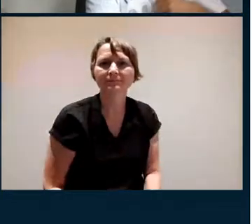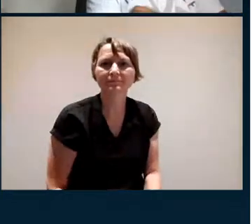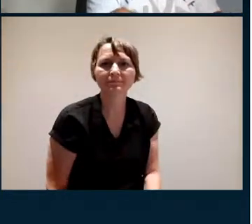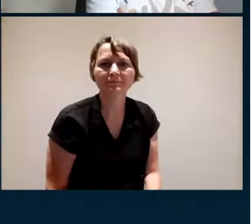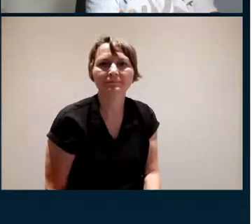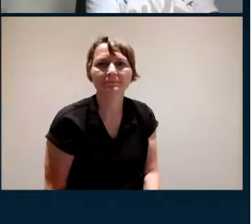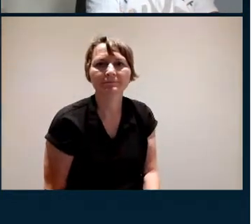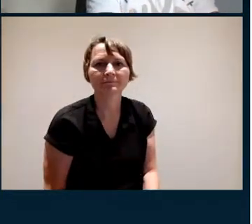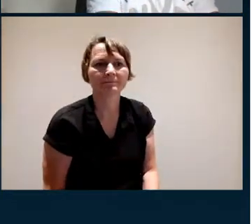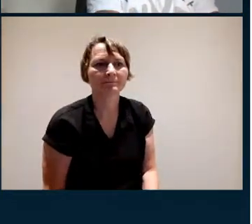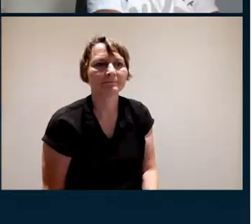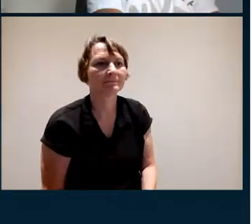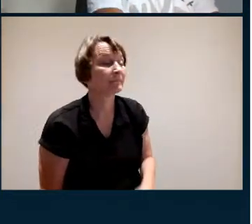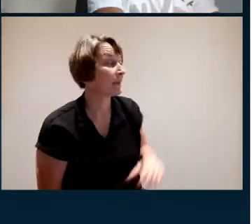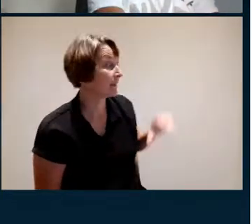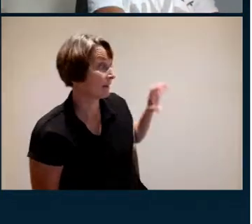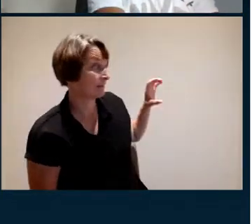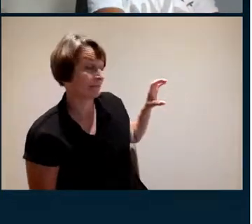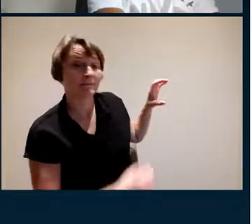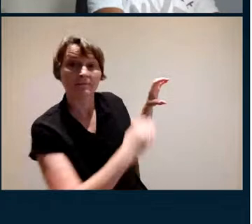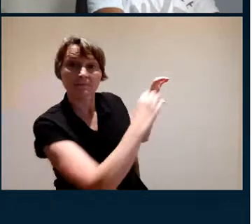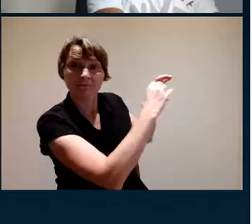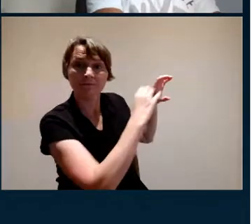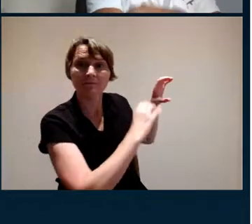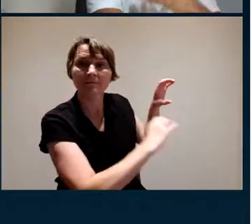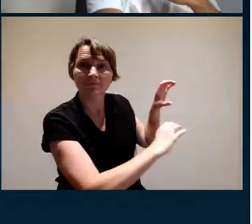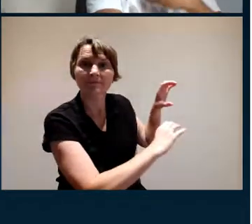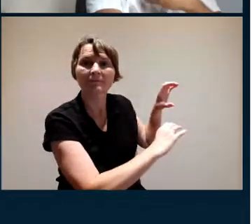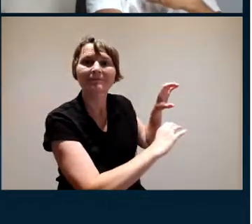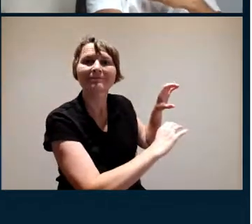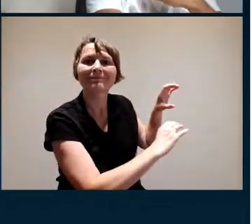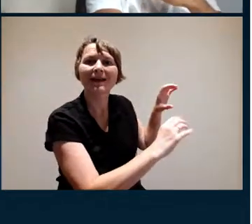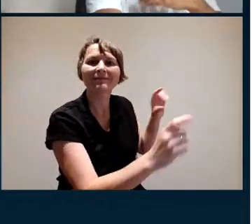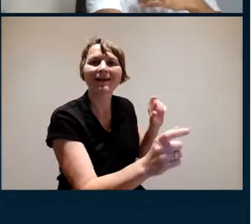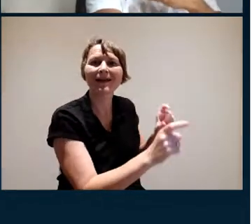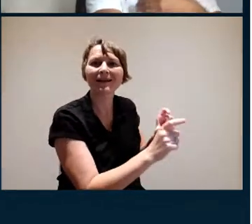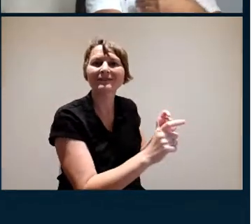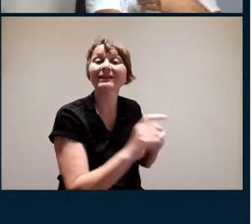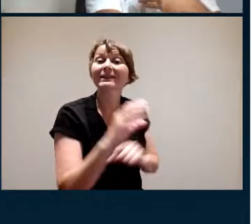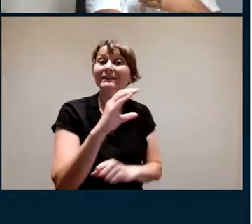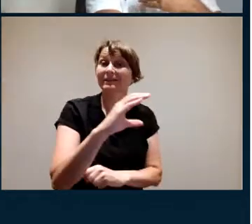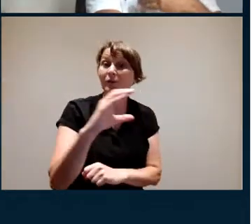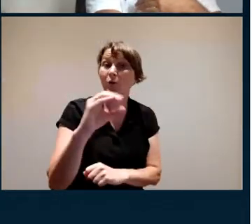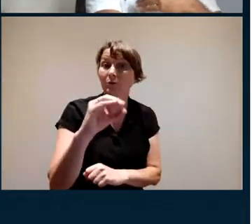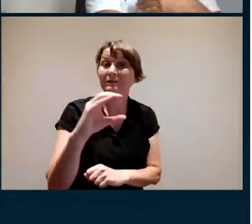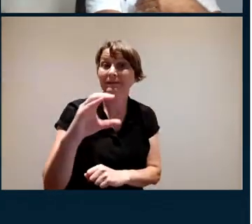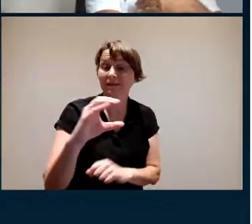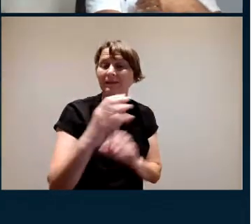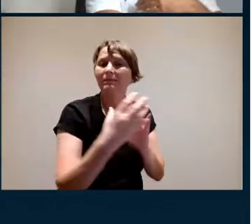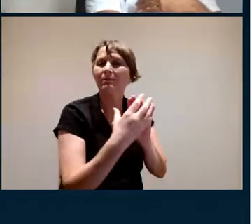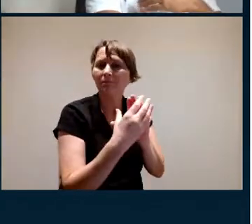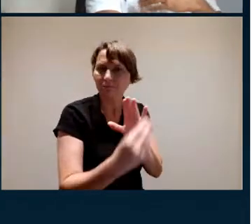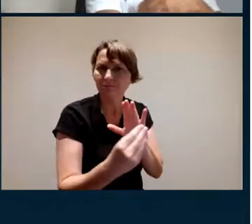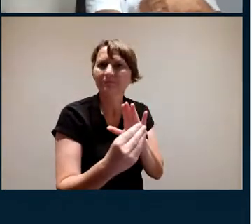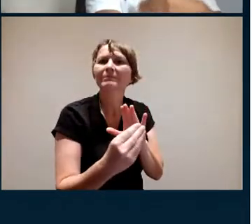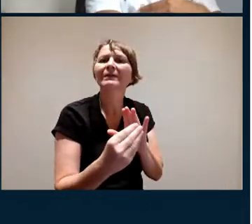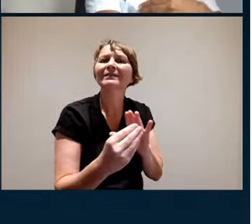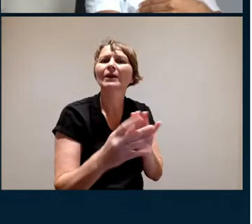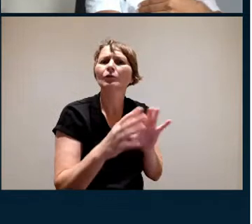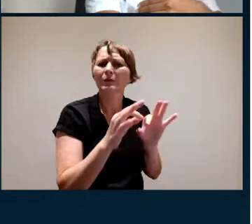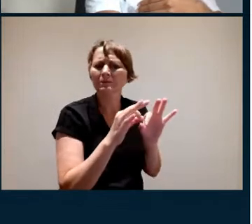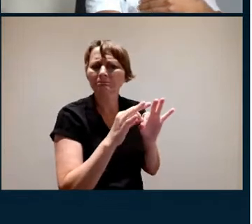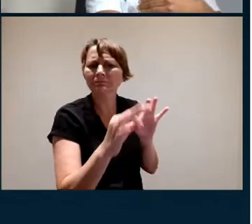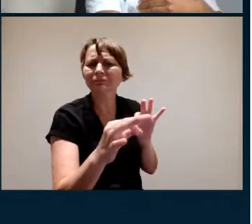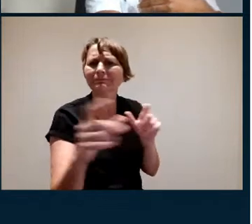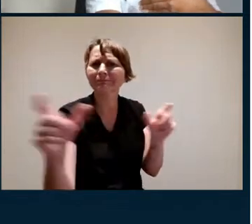boarded within Azure DevOps, within the CCOE, takes over the lightweight part of building an extension,